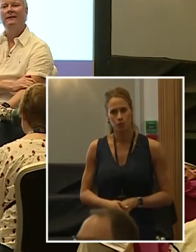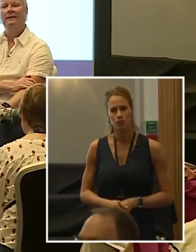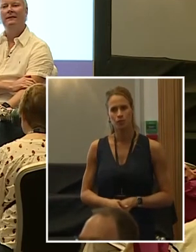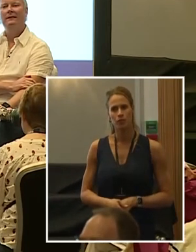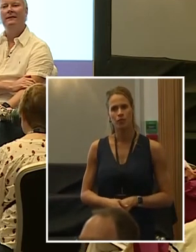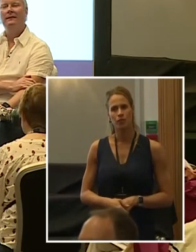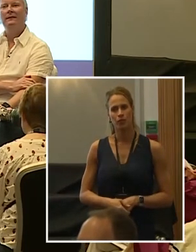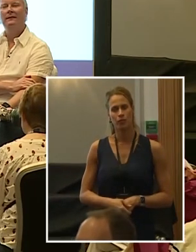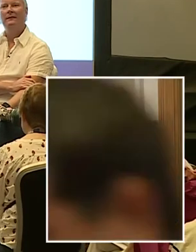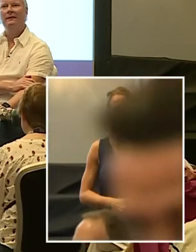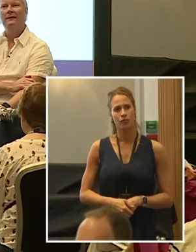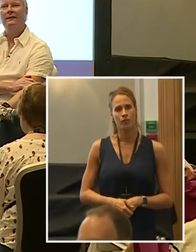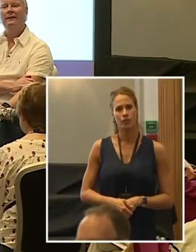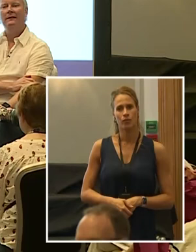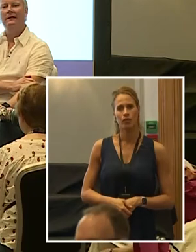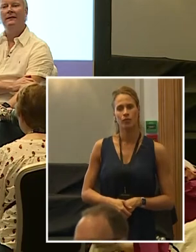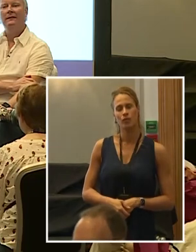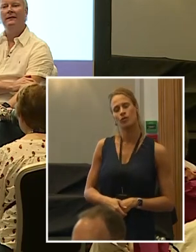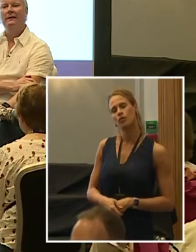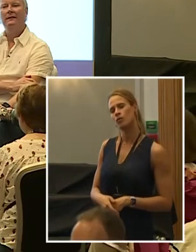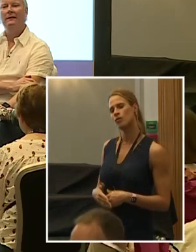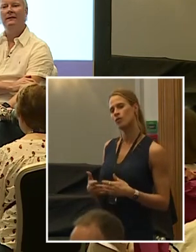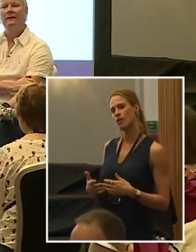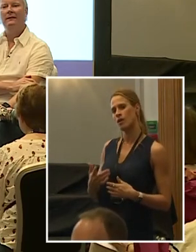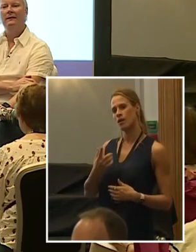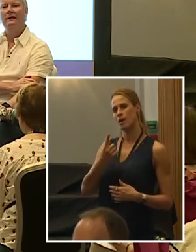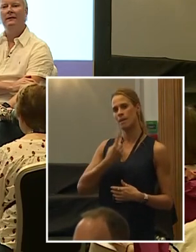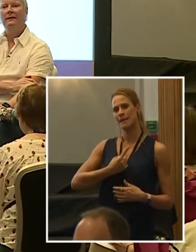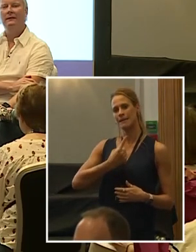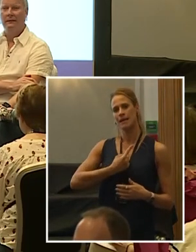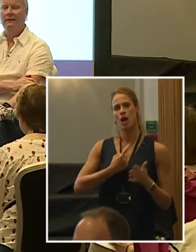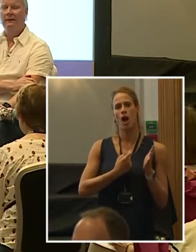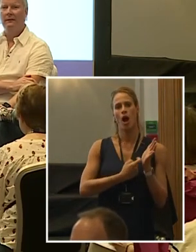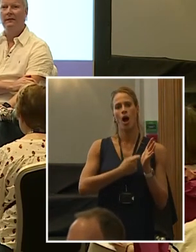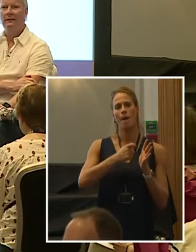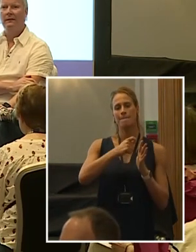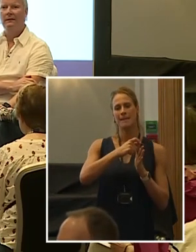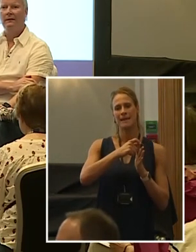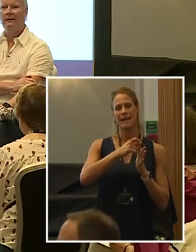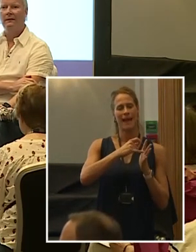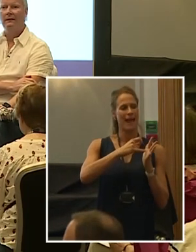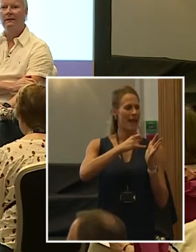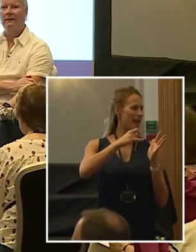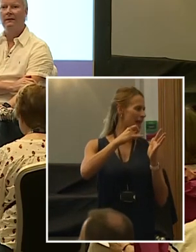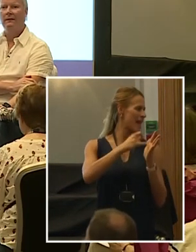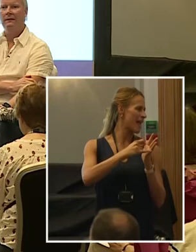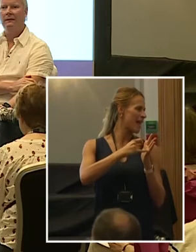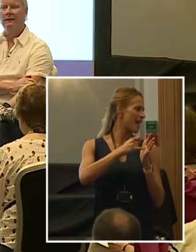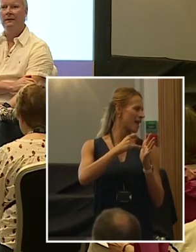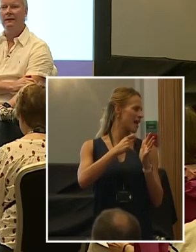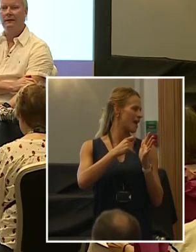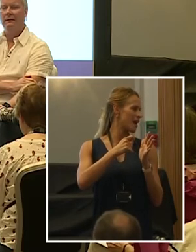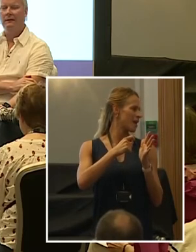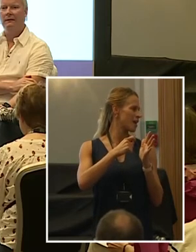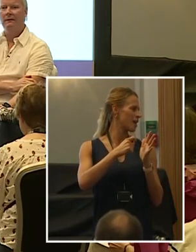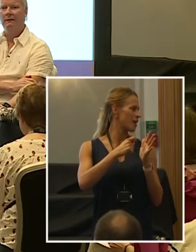do you think, personally for myself, I've got RP USH2A, they're not doing trials at the moment. I think this is for the whole